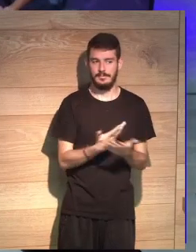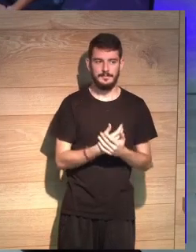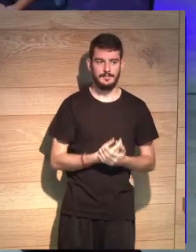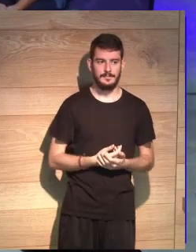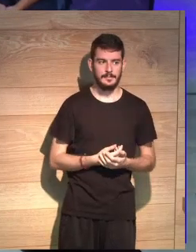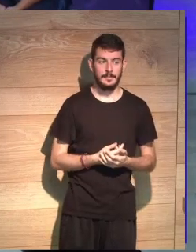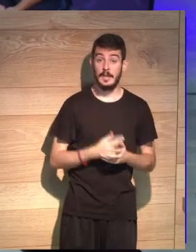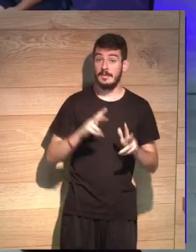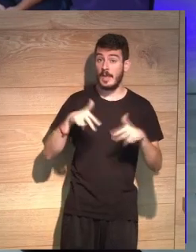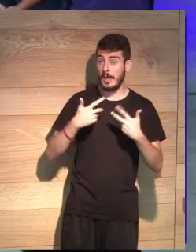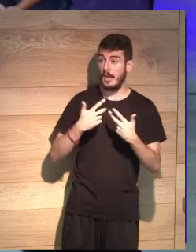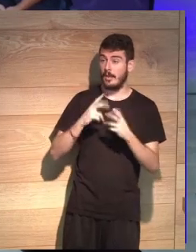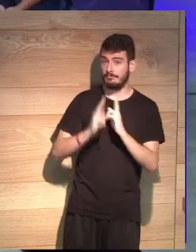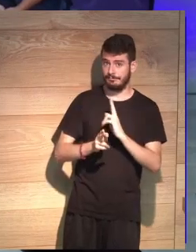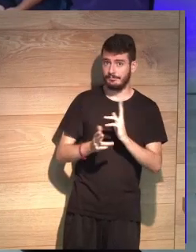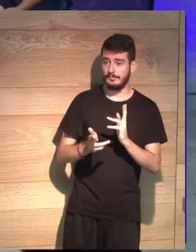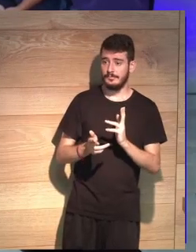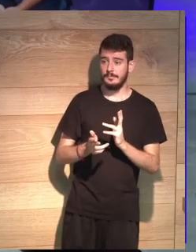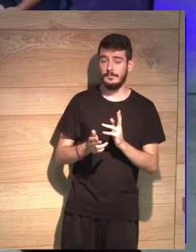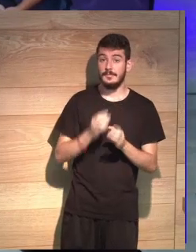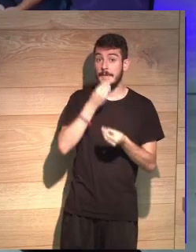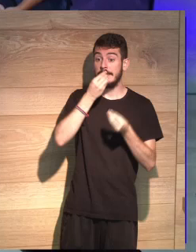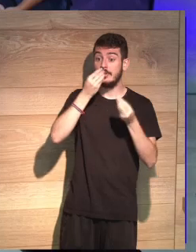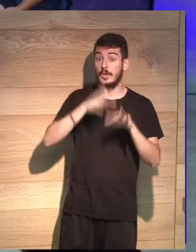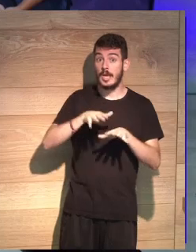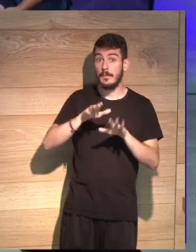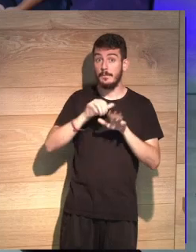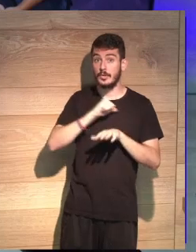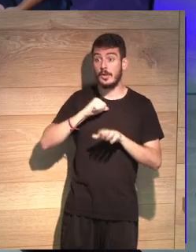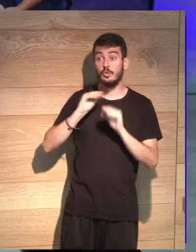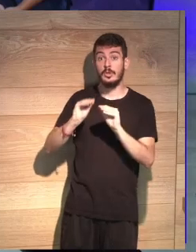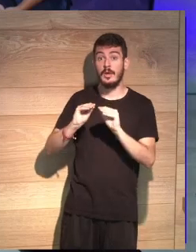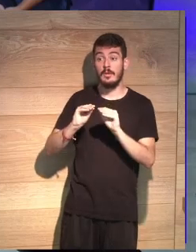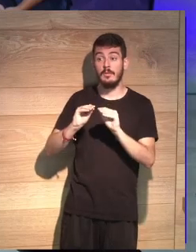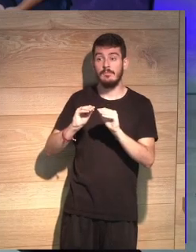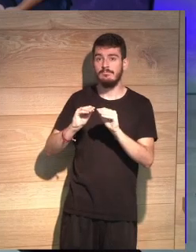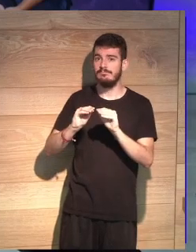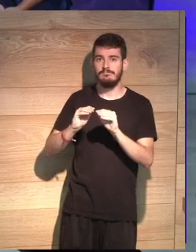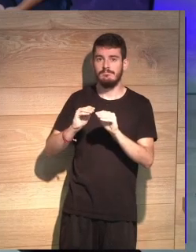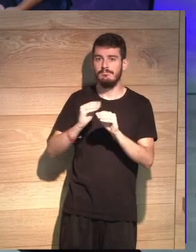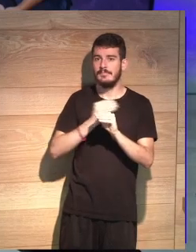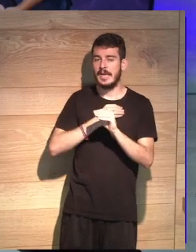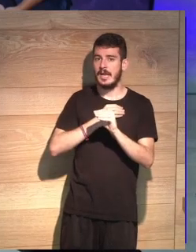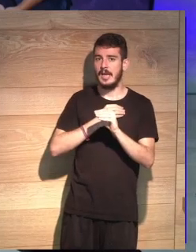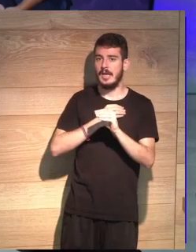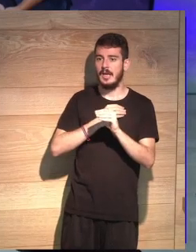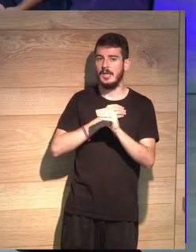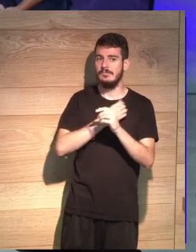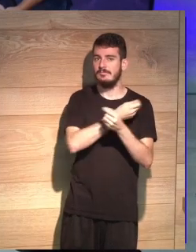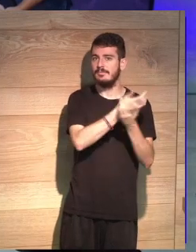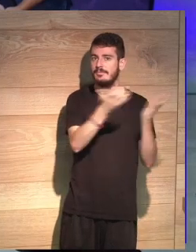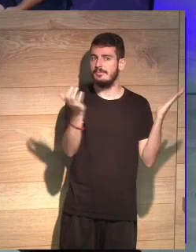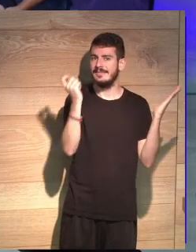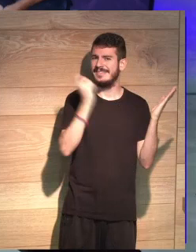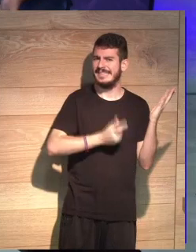system is too old school. Well, this personal case that you just told us